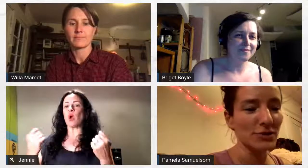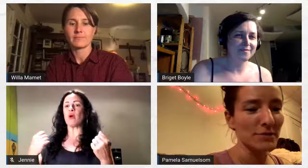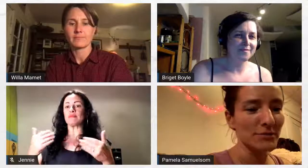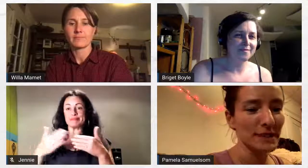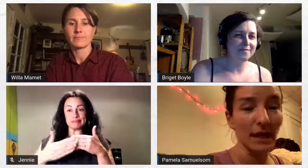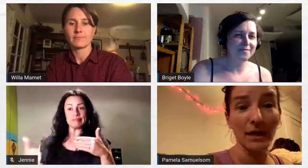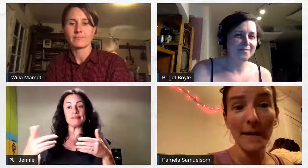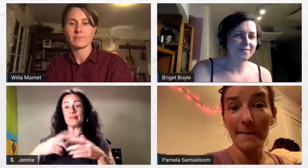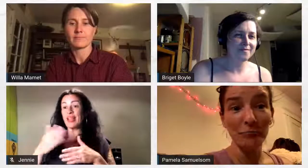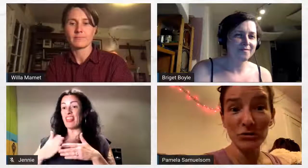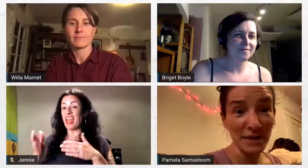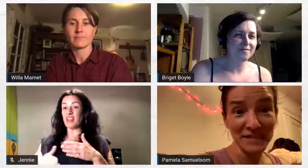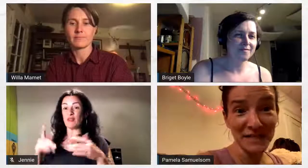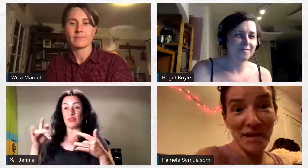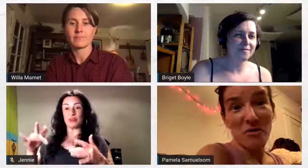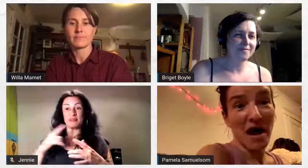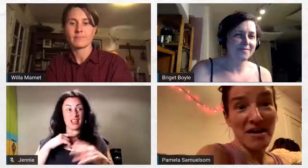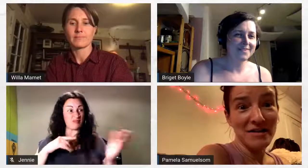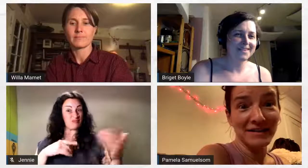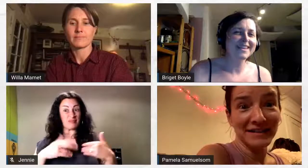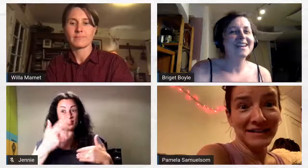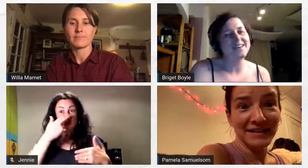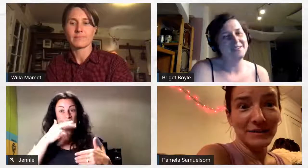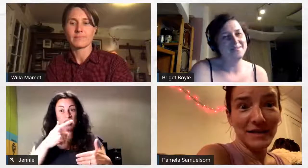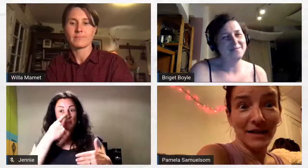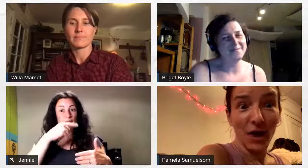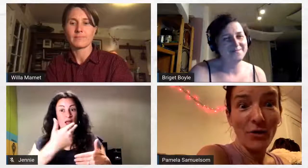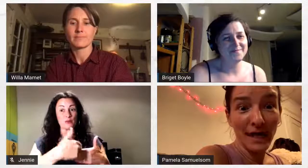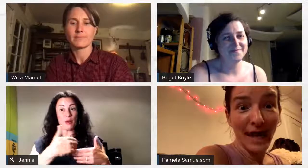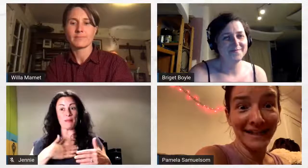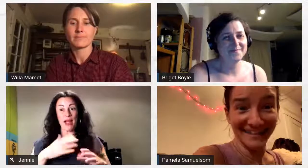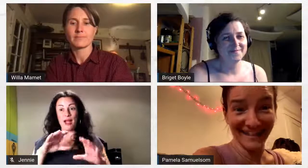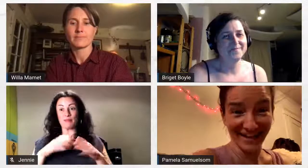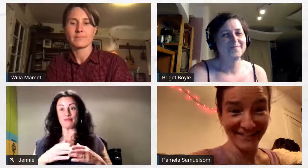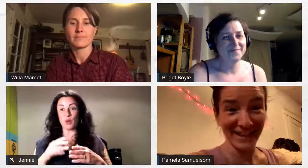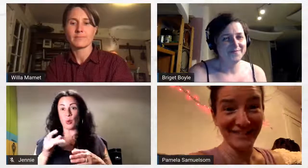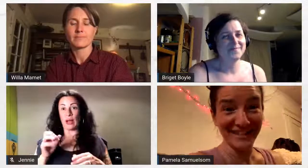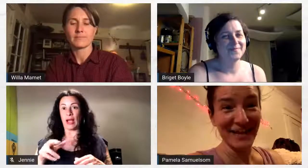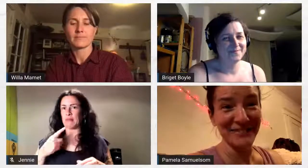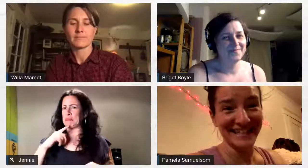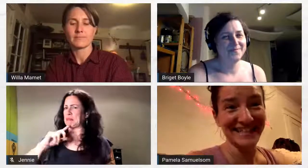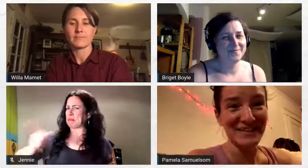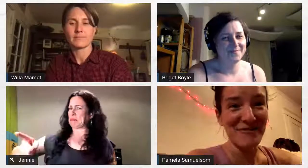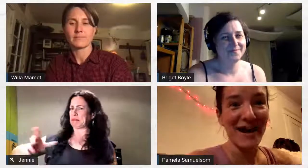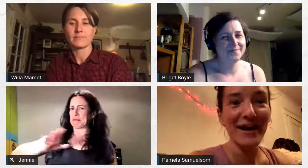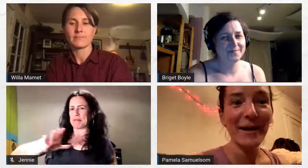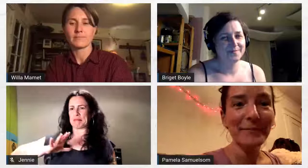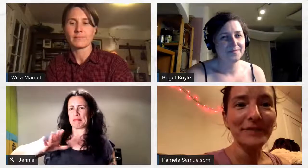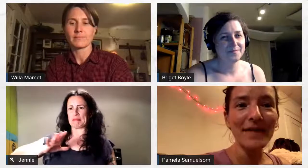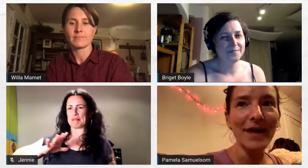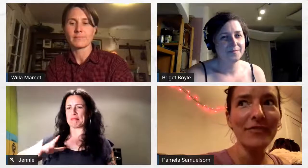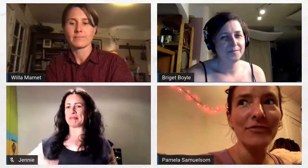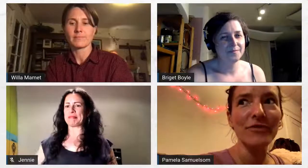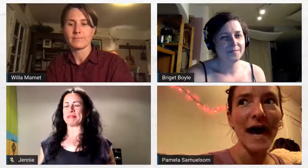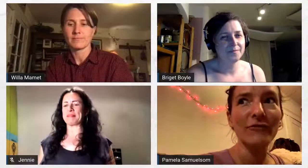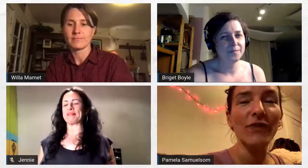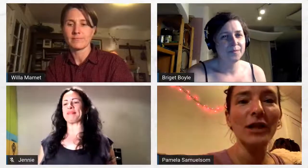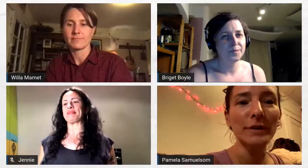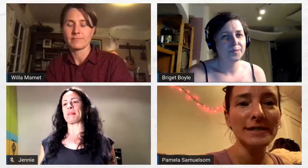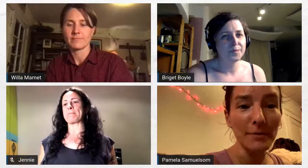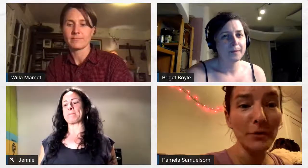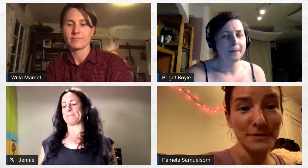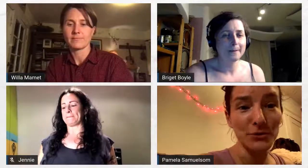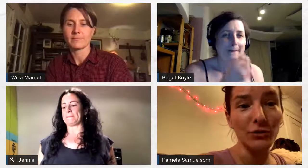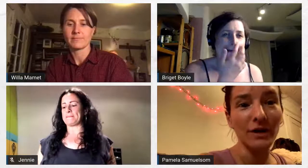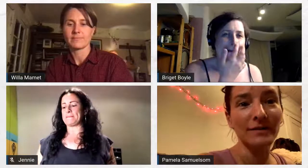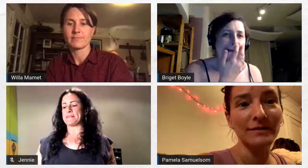end of that trip, she was like, will you come sing in my choir? I was like, oh, yeah, I would love to come sing in your choir. And then that